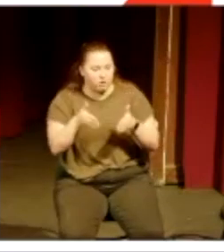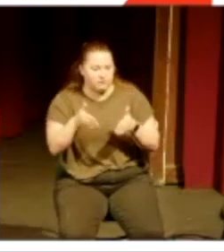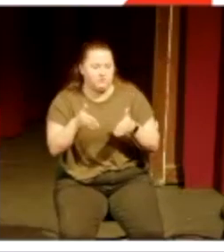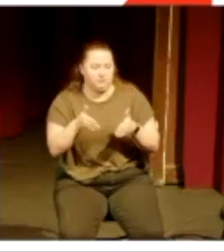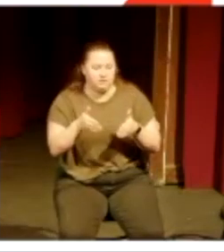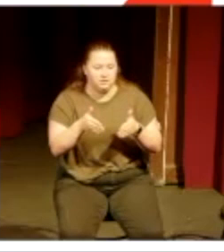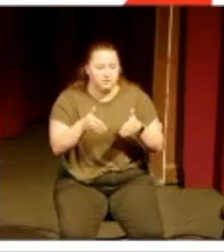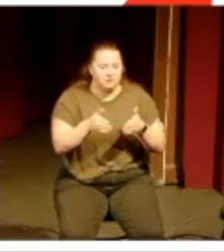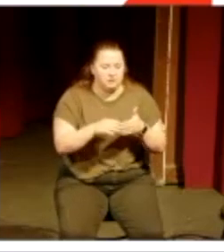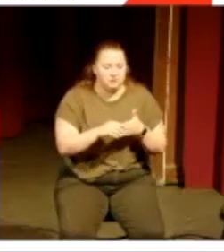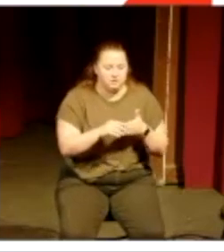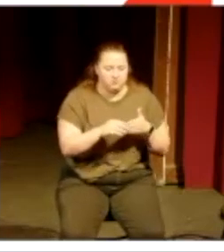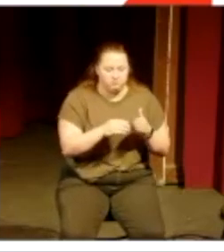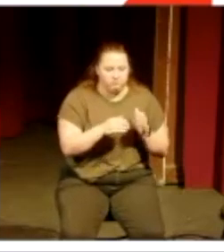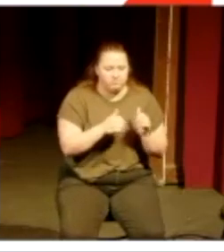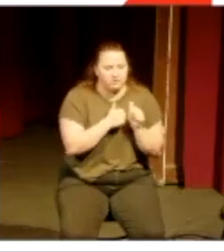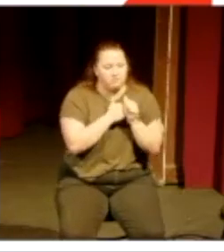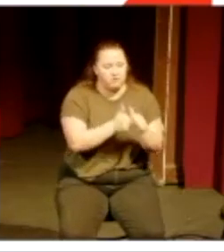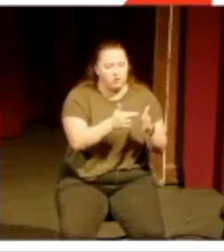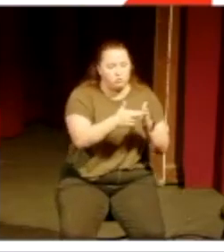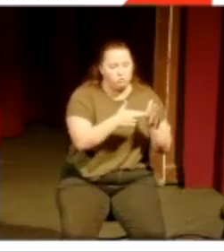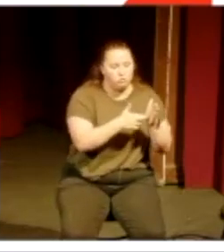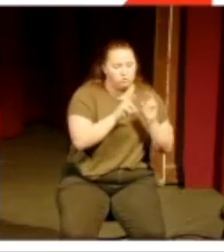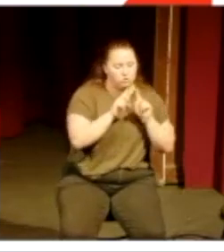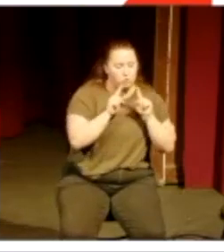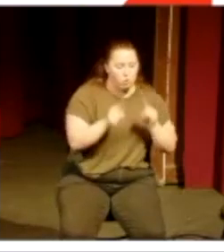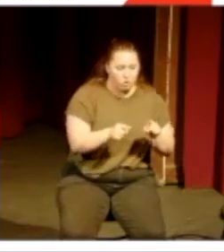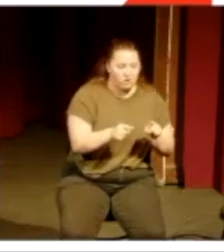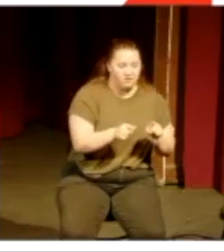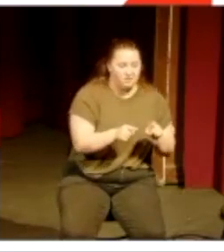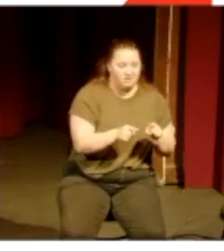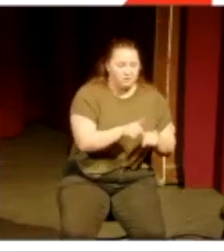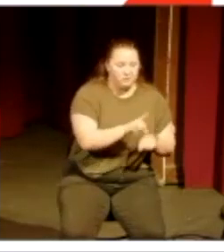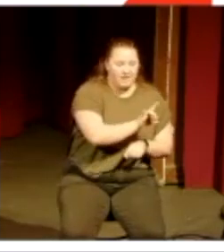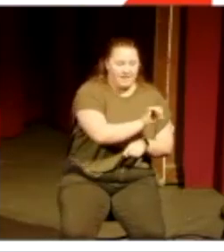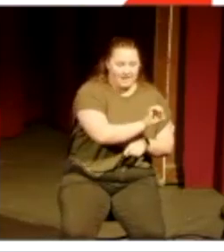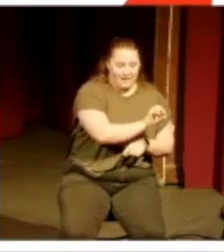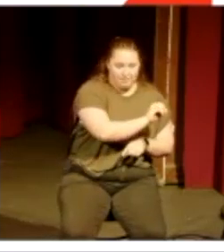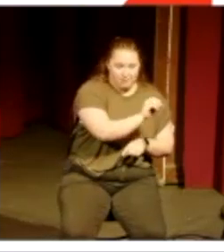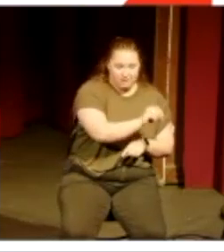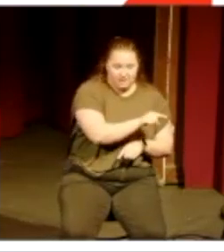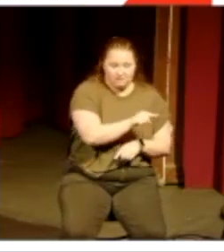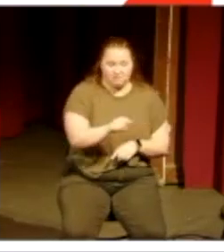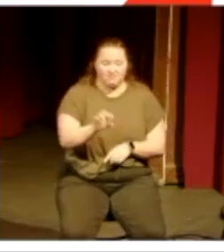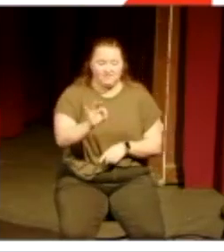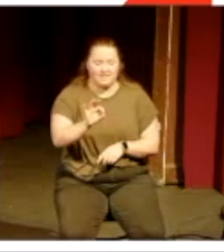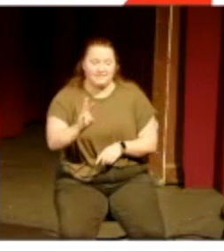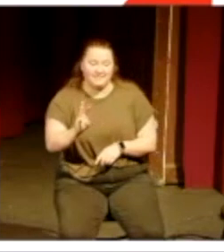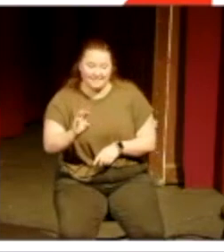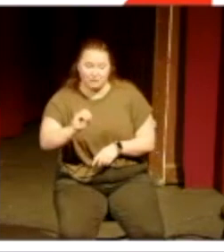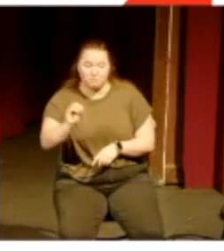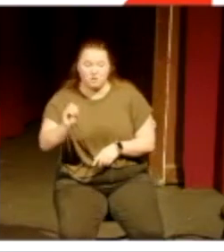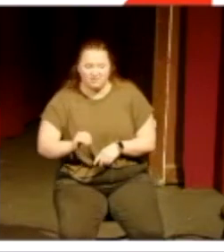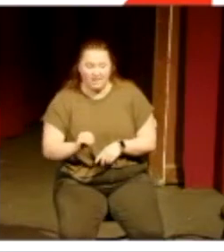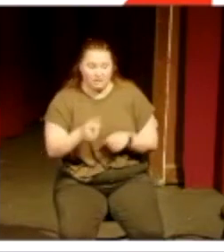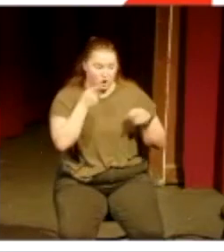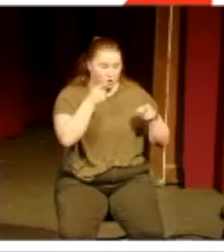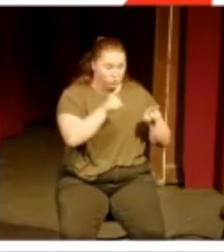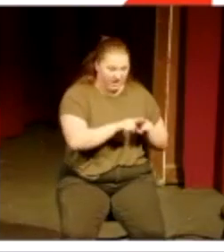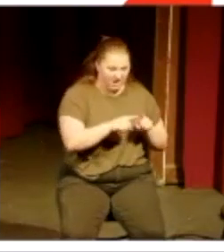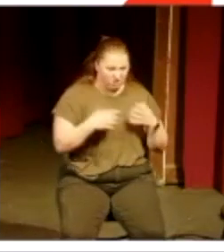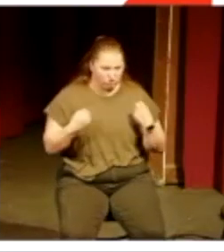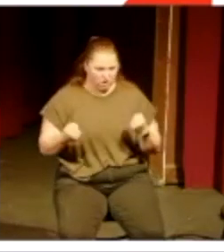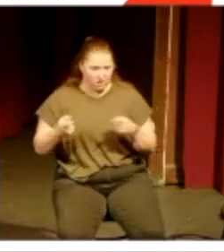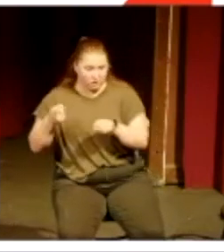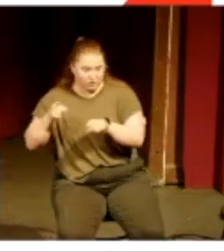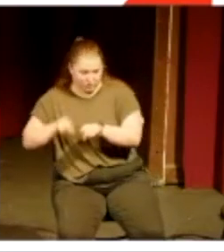Robert's rules of order? And they ran from 89% all the way up to 96%, either agree or strongly agree. That's the mark of a